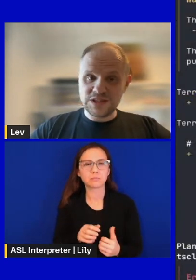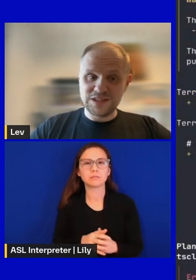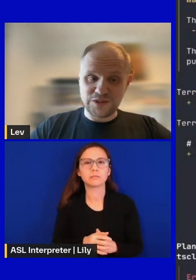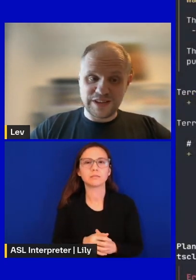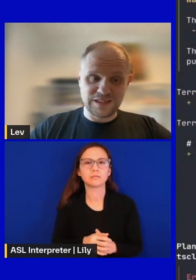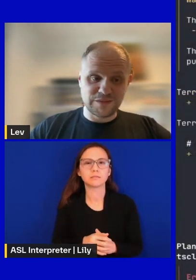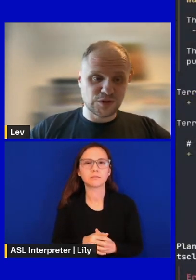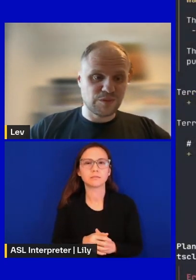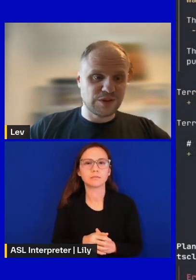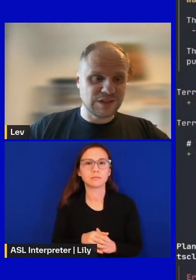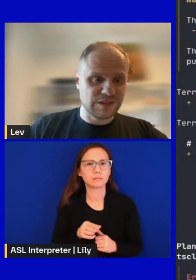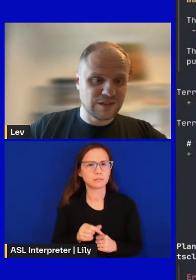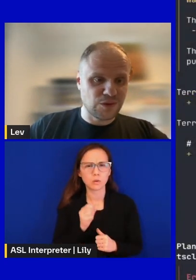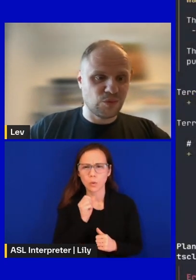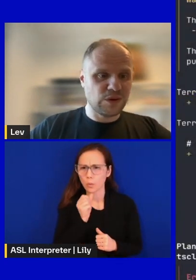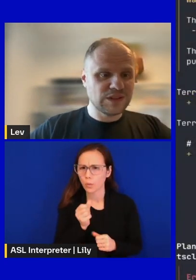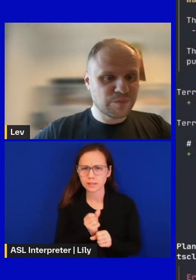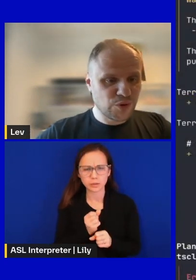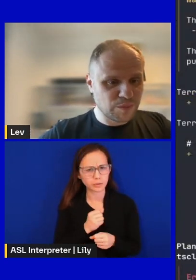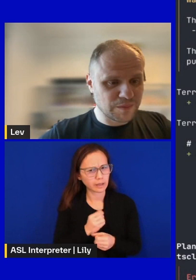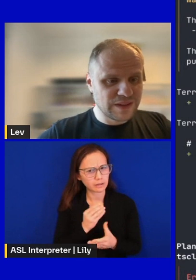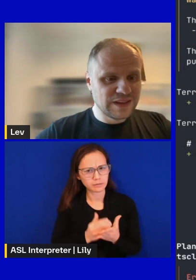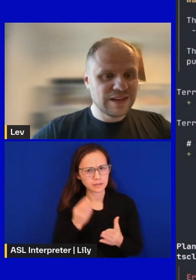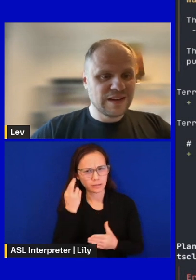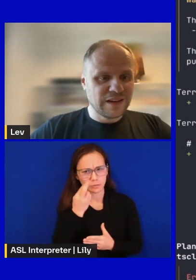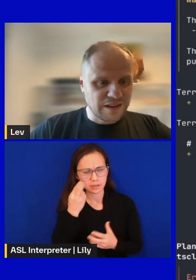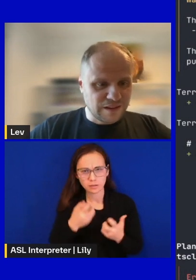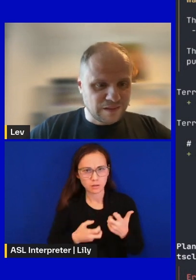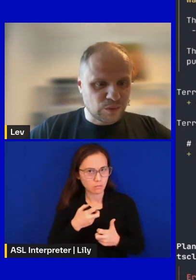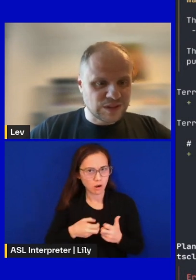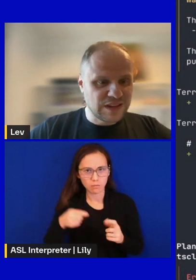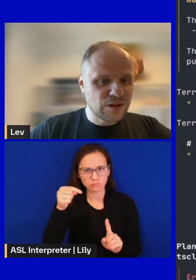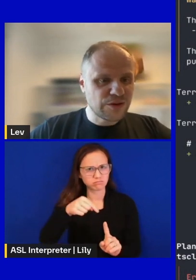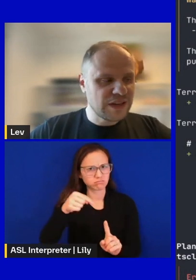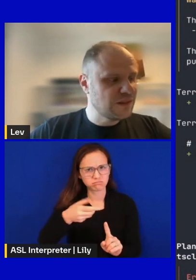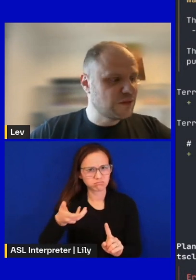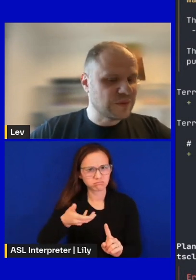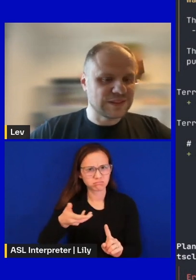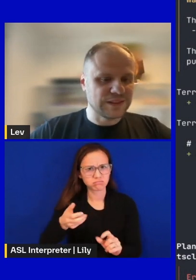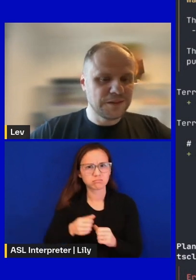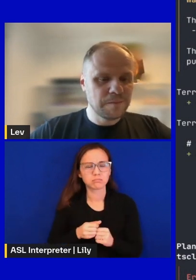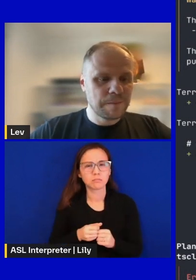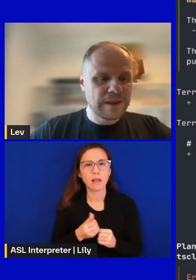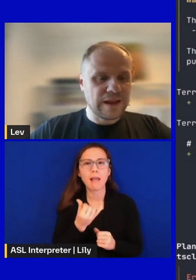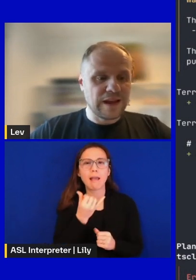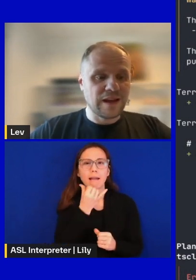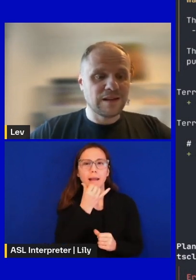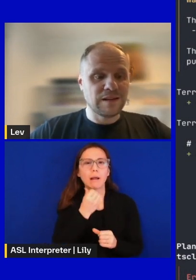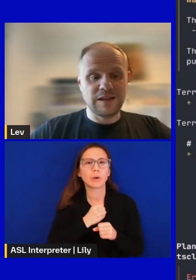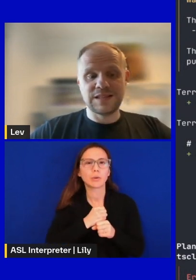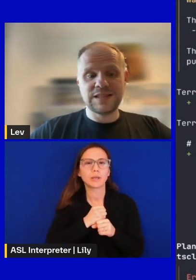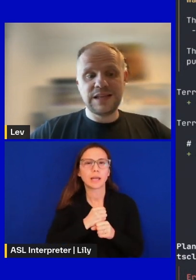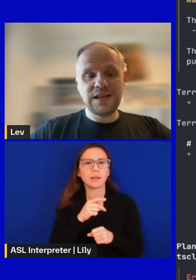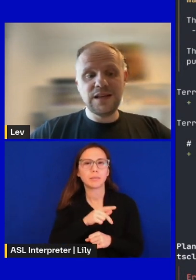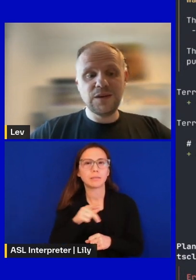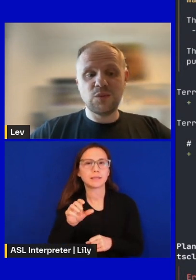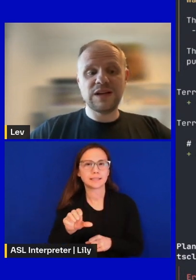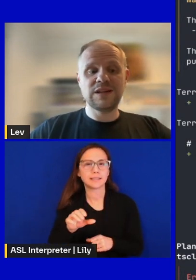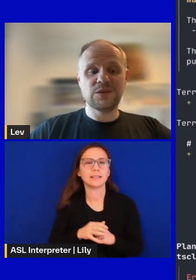this wasn't created for some reason. So what is the problem? There was an error creating VPC, and